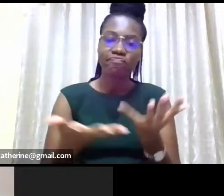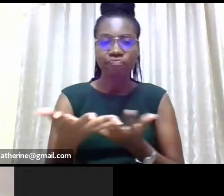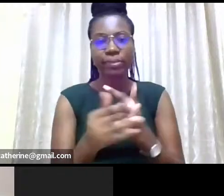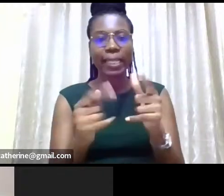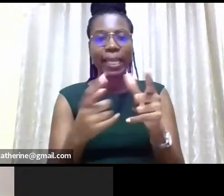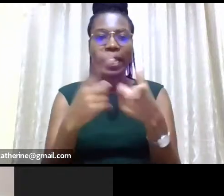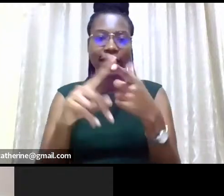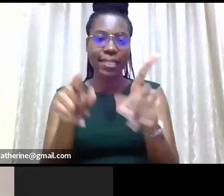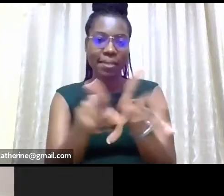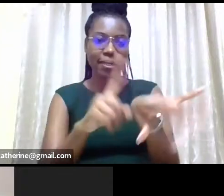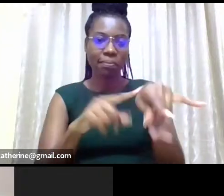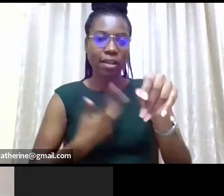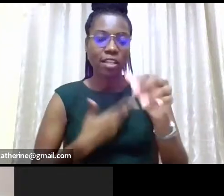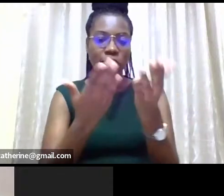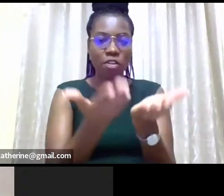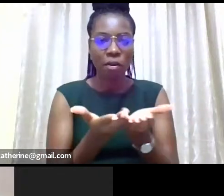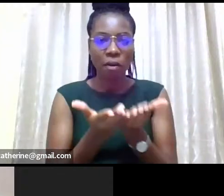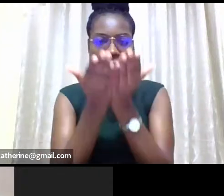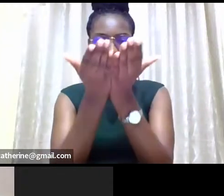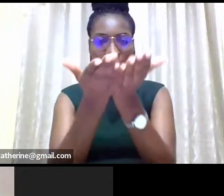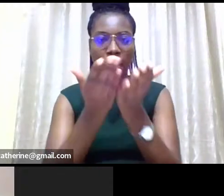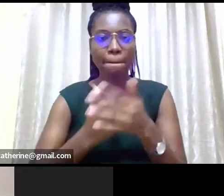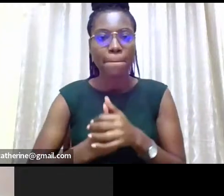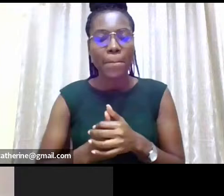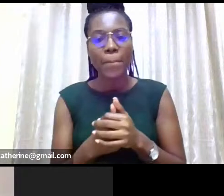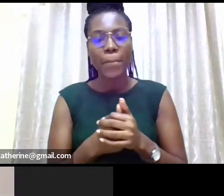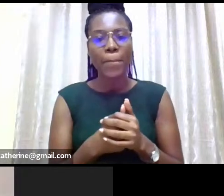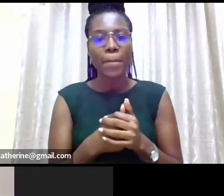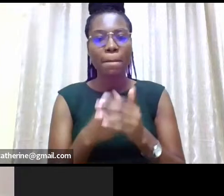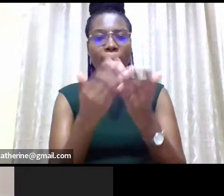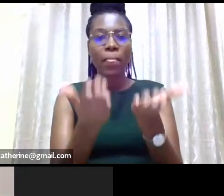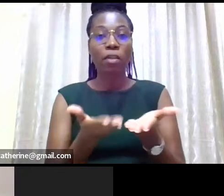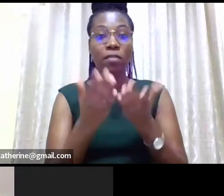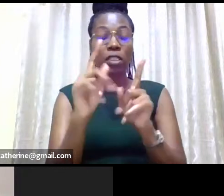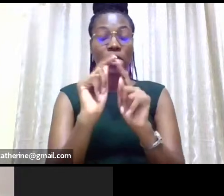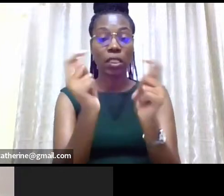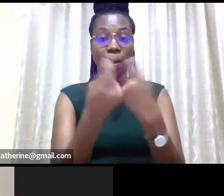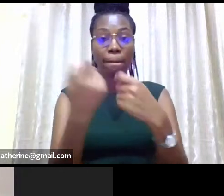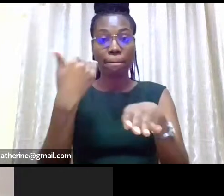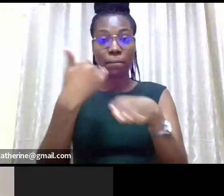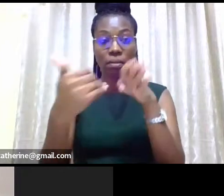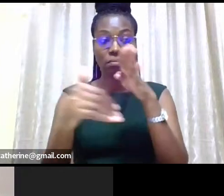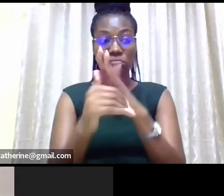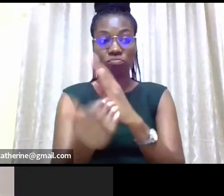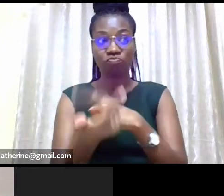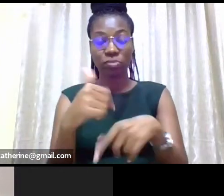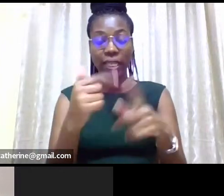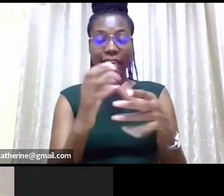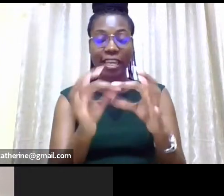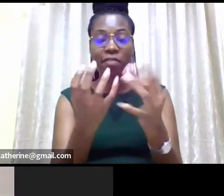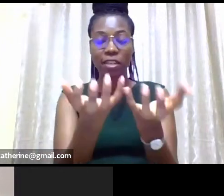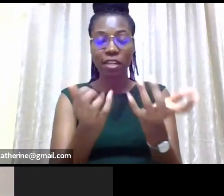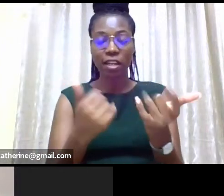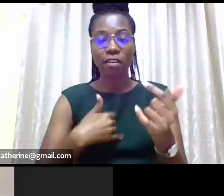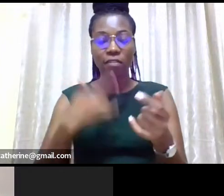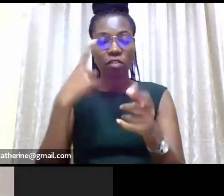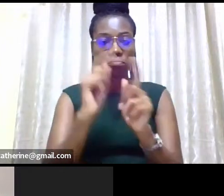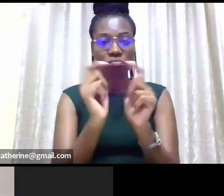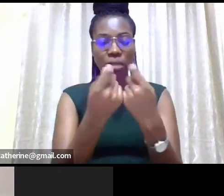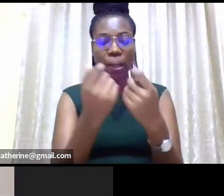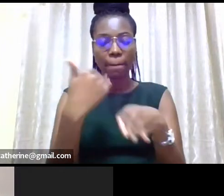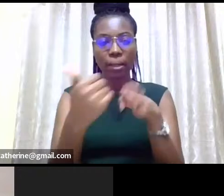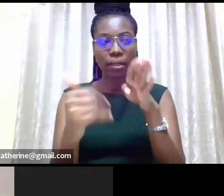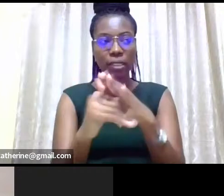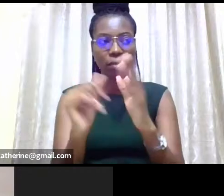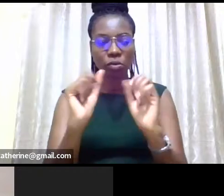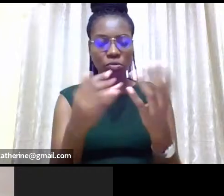we also offer, and that is where team buildings come. So if you have team building needs for your organization, please reach out to us. We